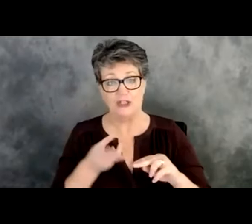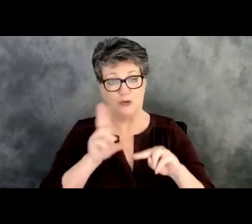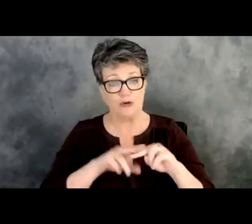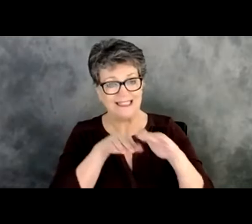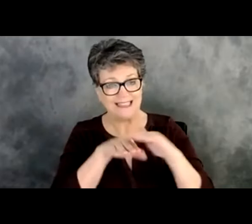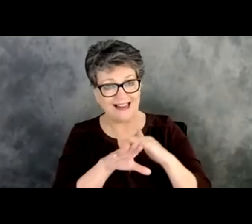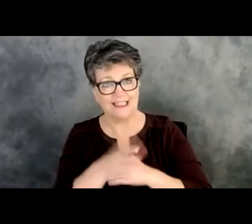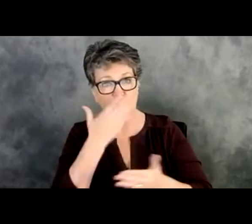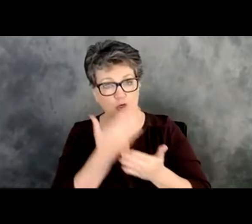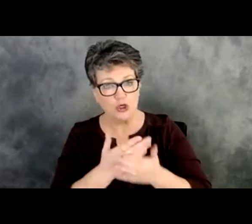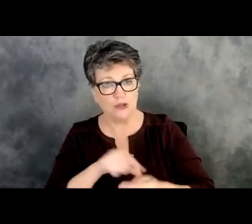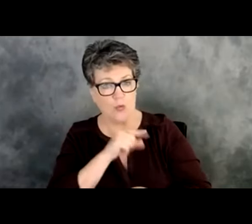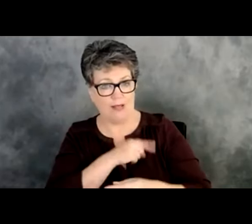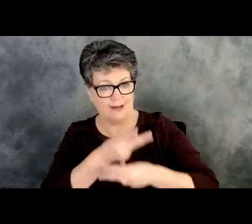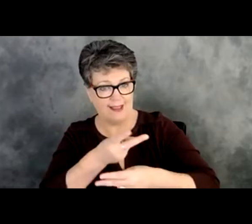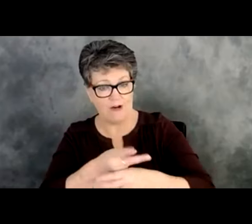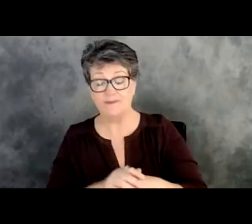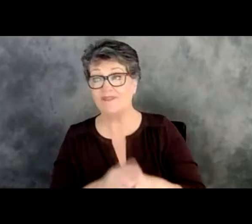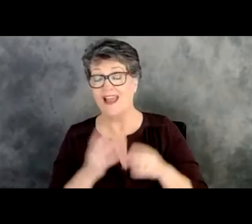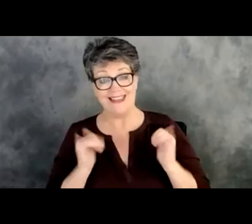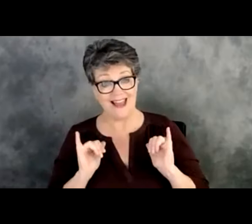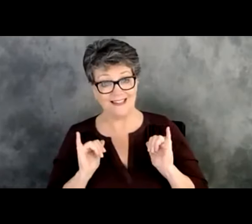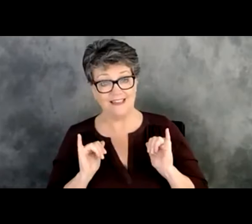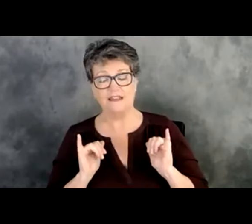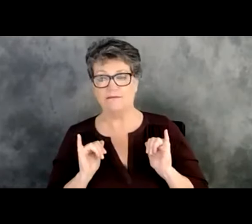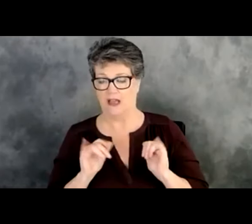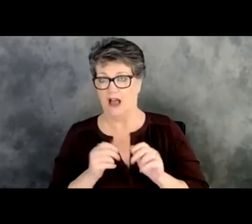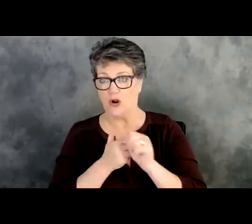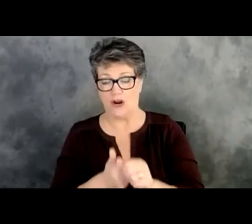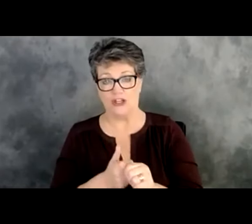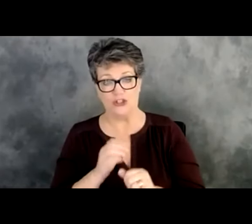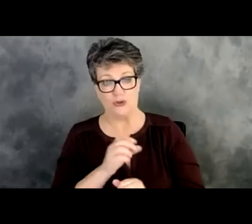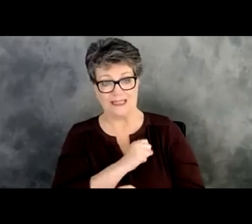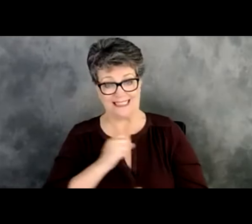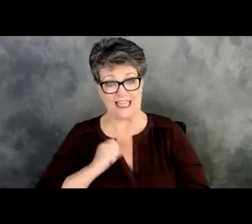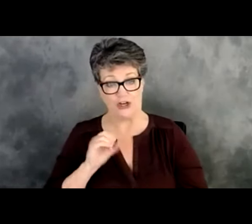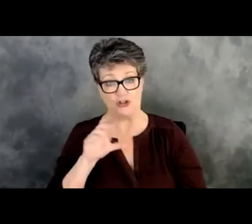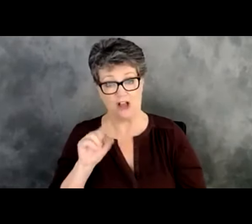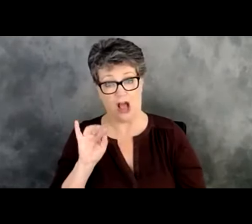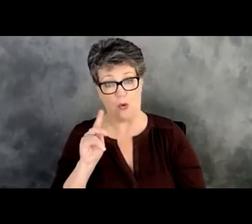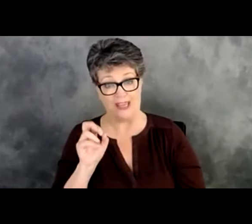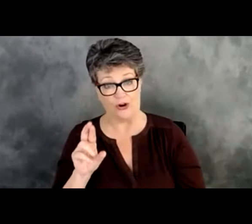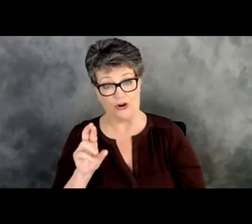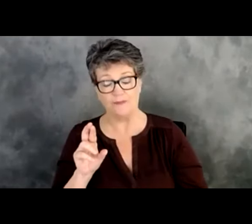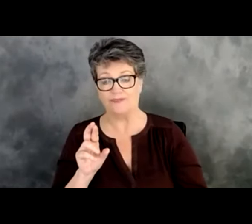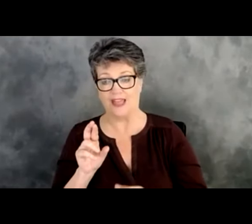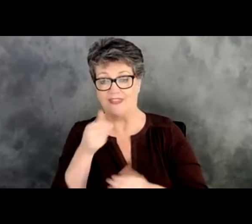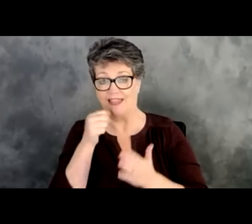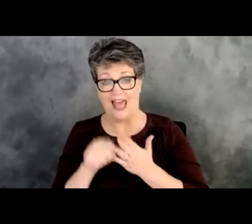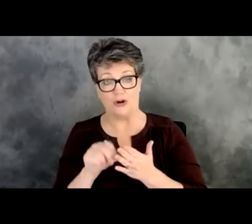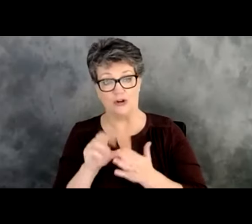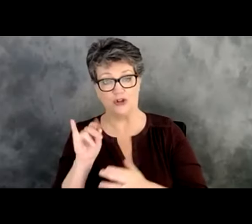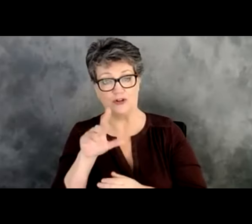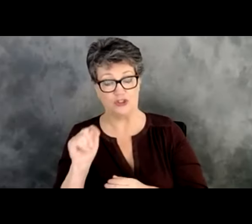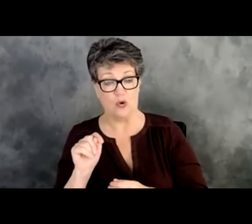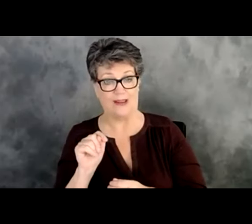to care. Yet, according to Senator Scott Wiener, in a letter to the Joint Legislative